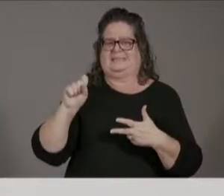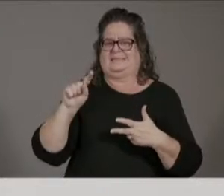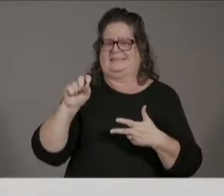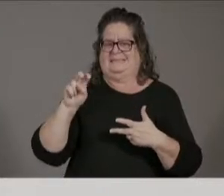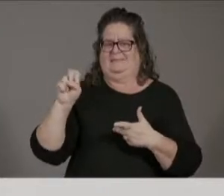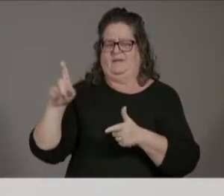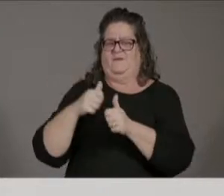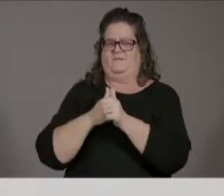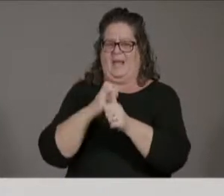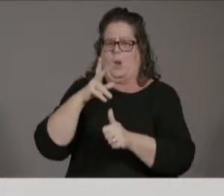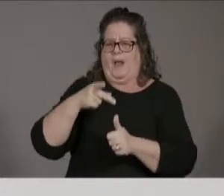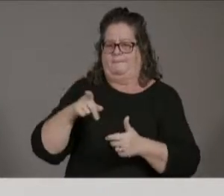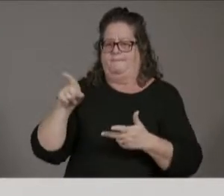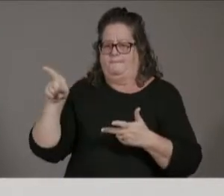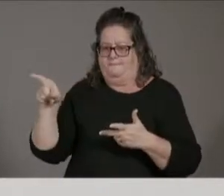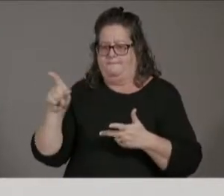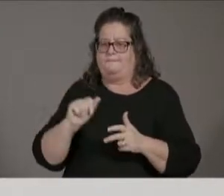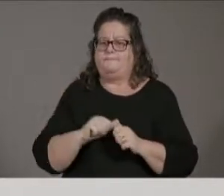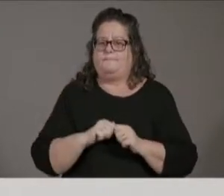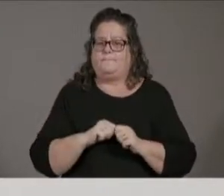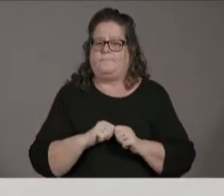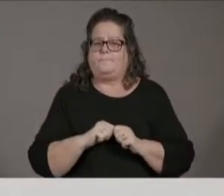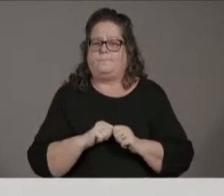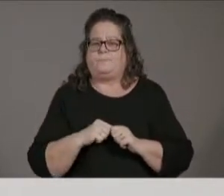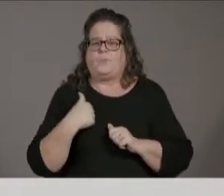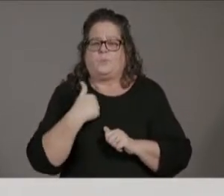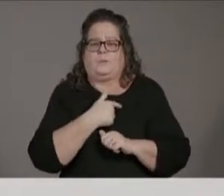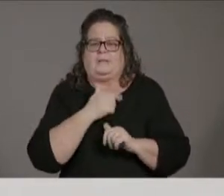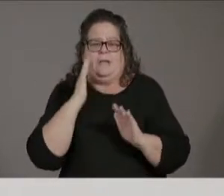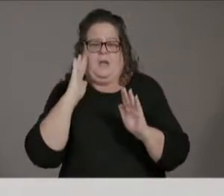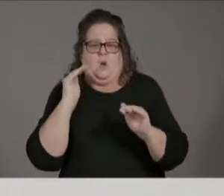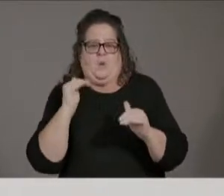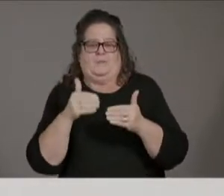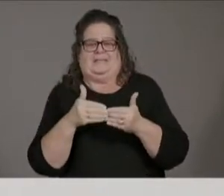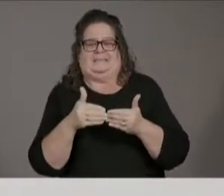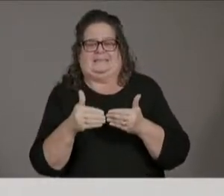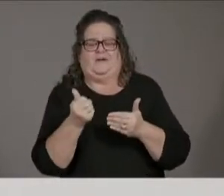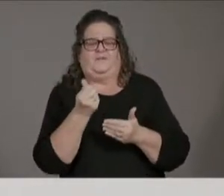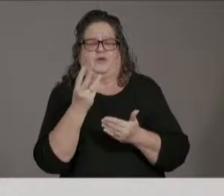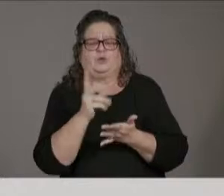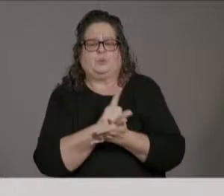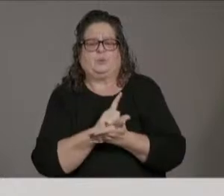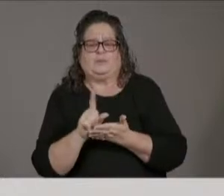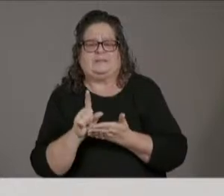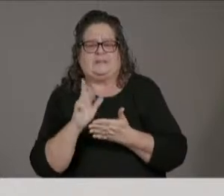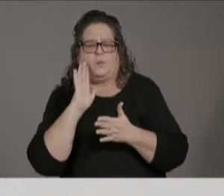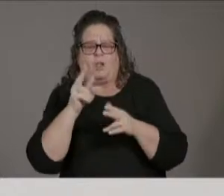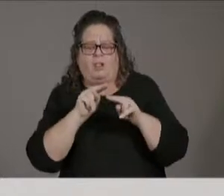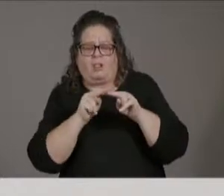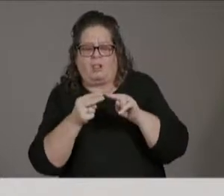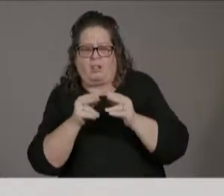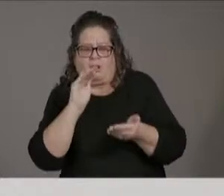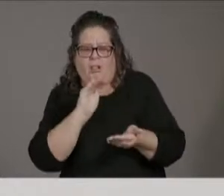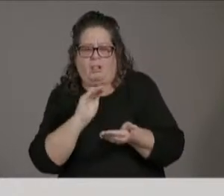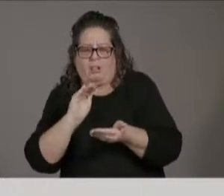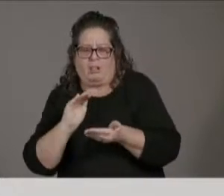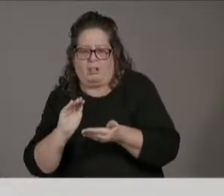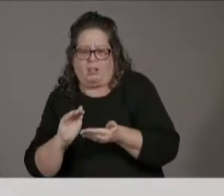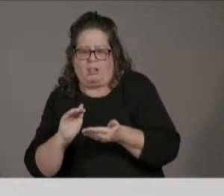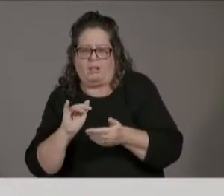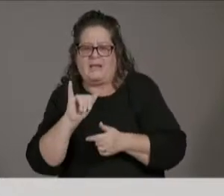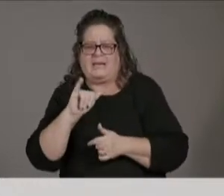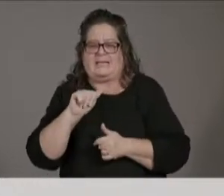ahead in the next couple of weeks. One of them was Yavapai. I'm blanking on the other ones right now.